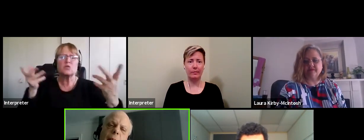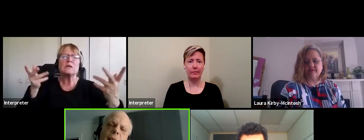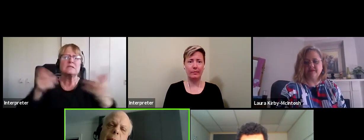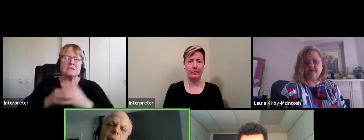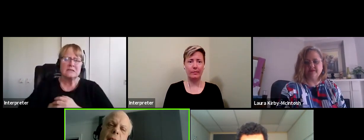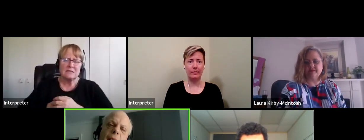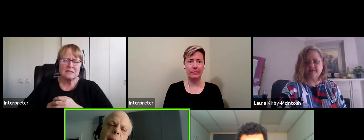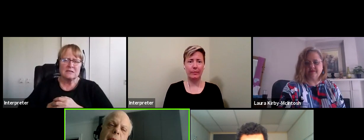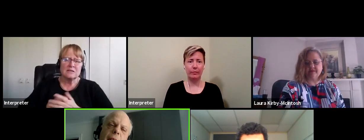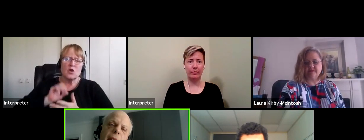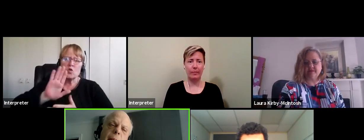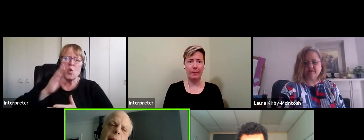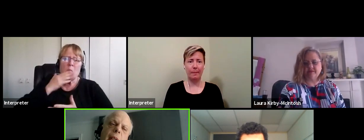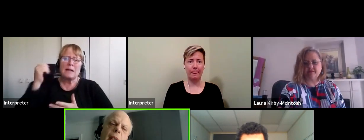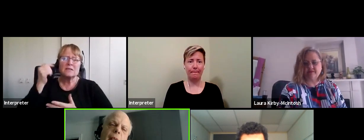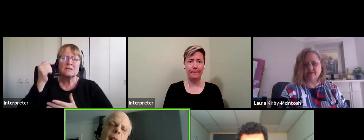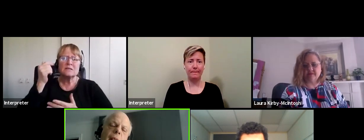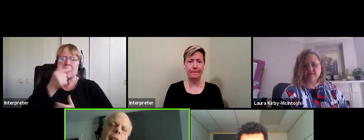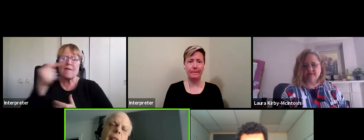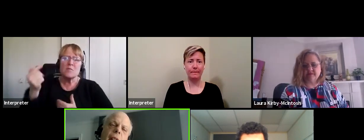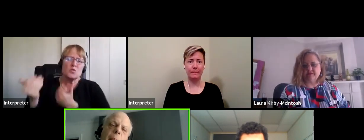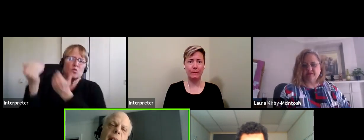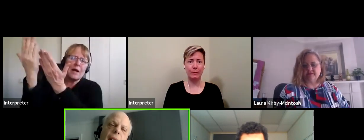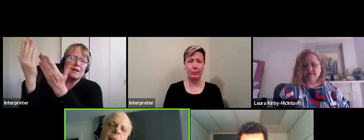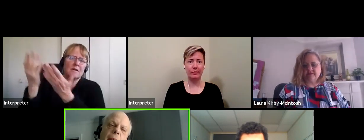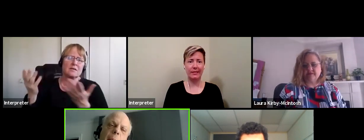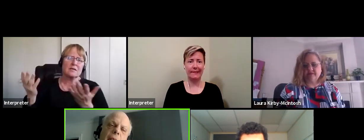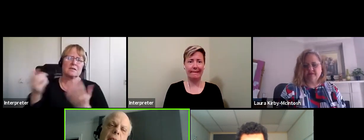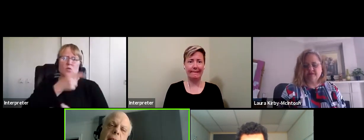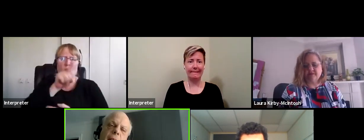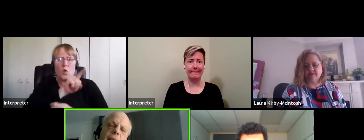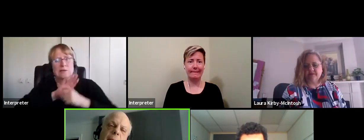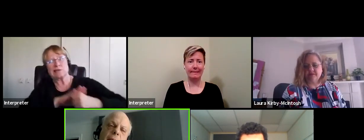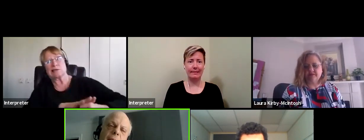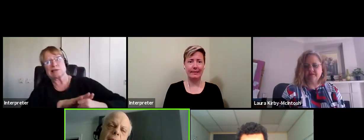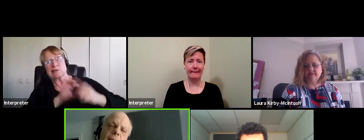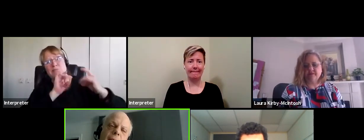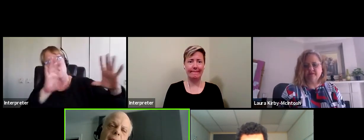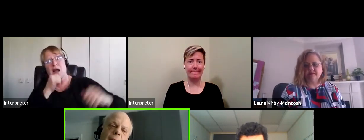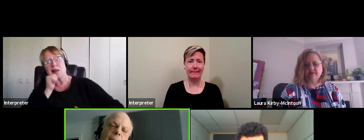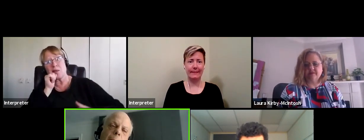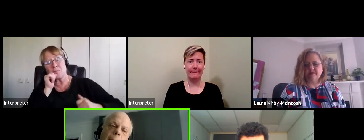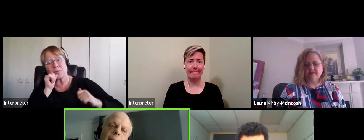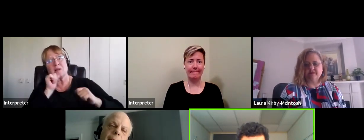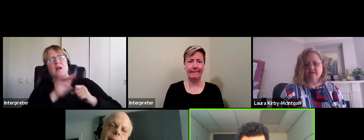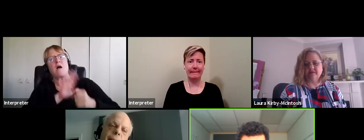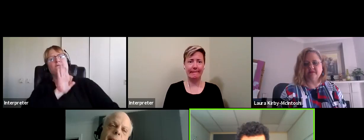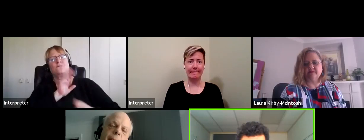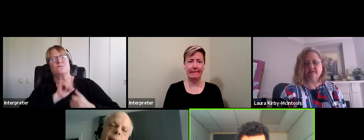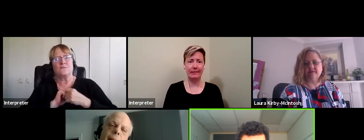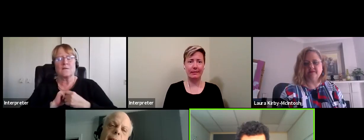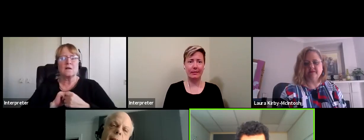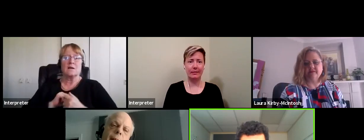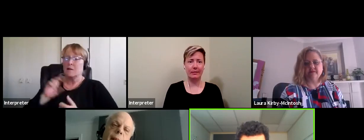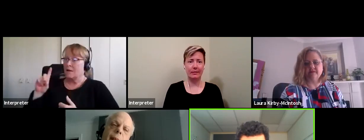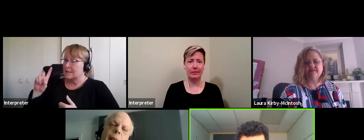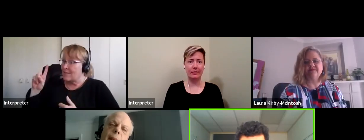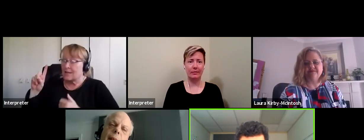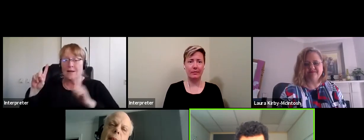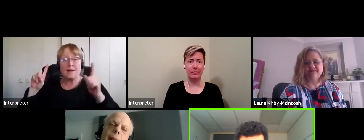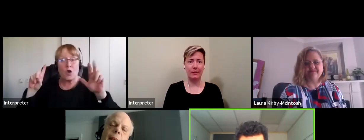you'd recommend that government do to help alleviate those particular hardships. Great. Thank you, David. Thank you, Laura, for